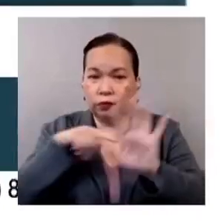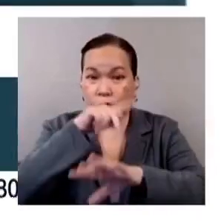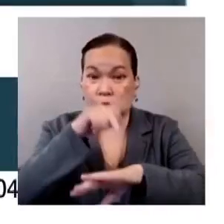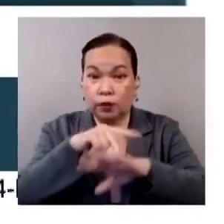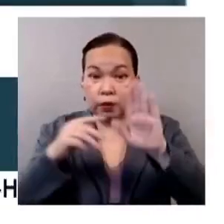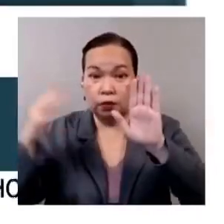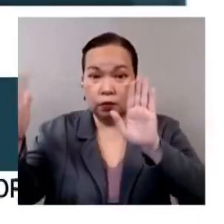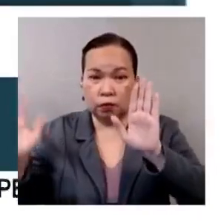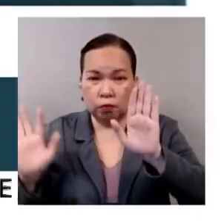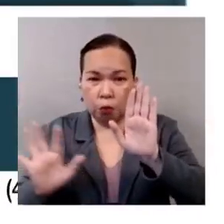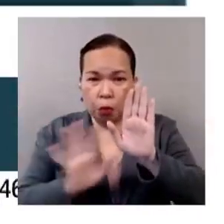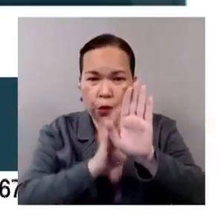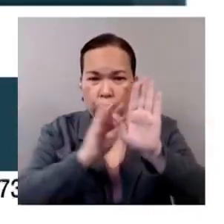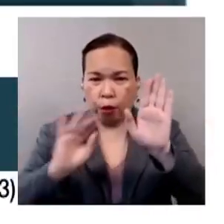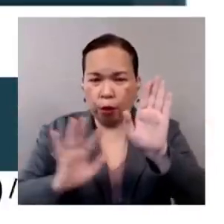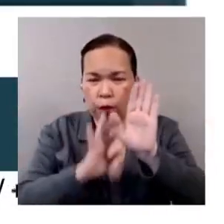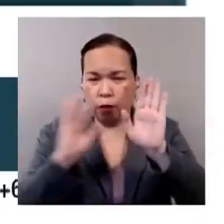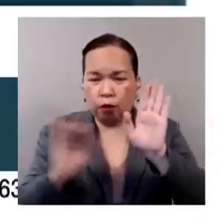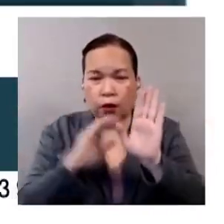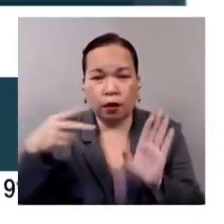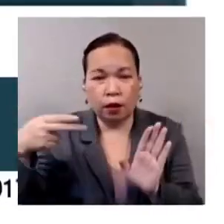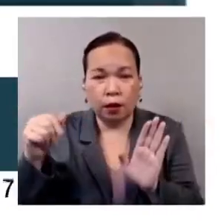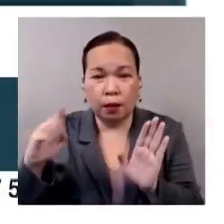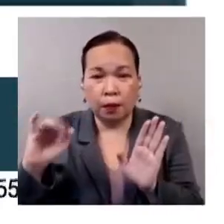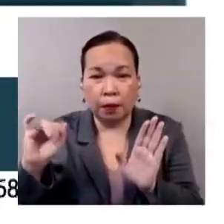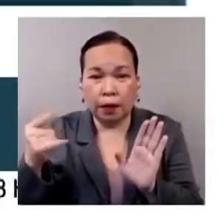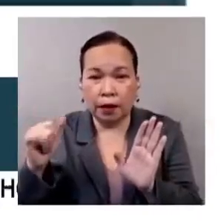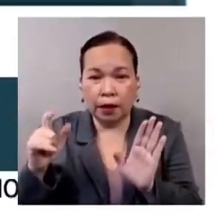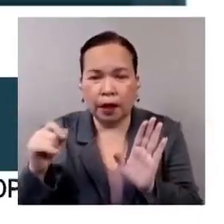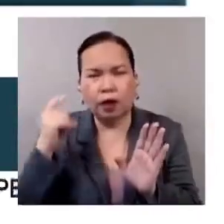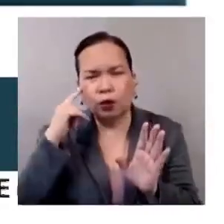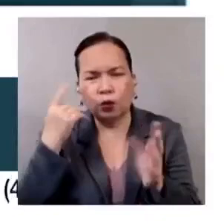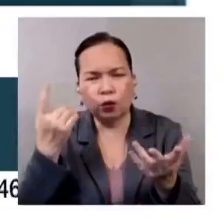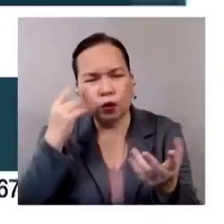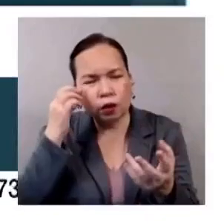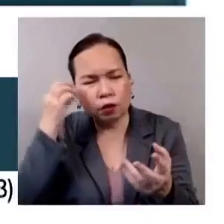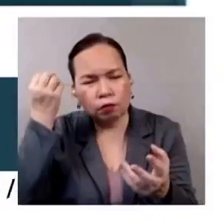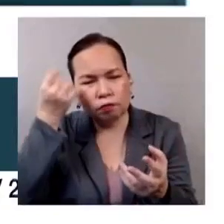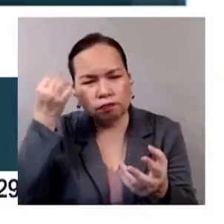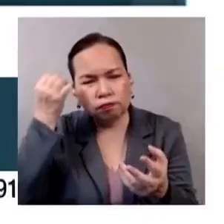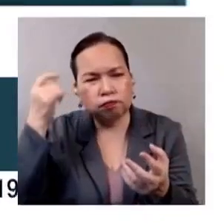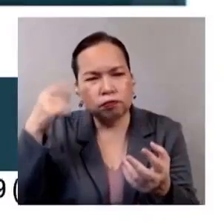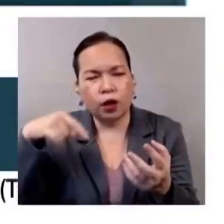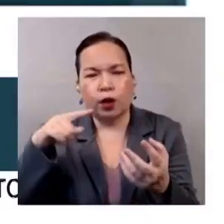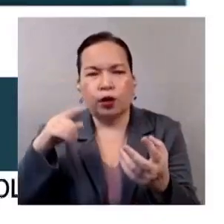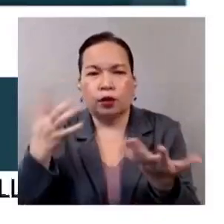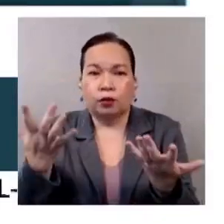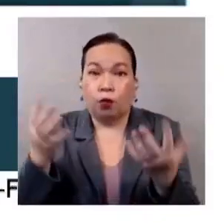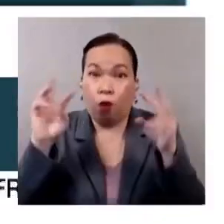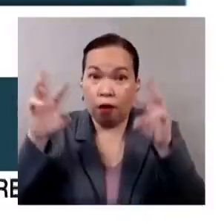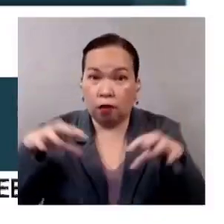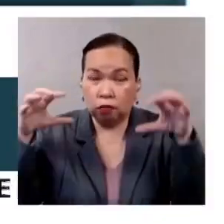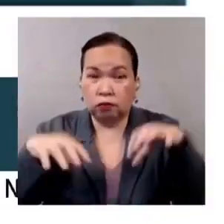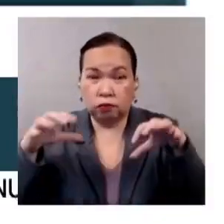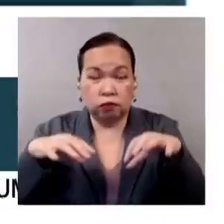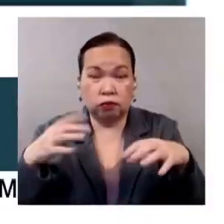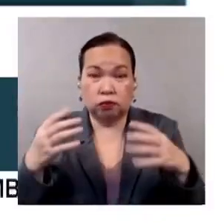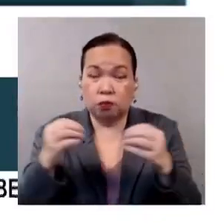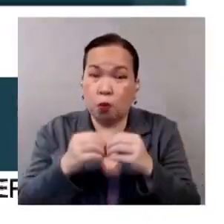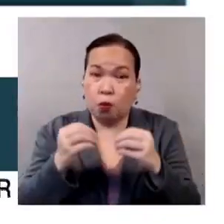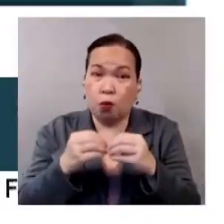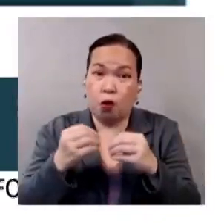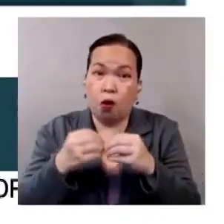your constituents about the weather and the possible effect of the weather aggravating the situation in the coasts of Oriental